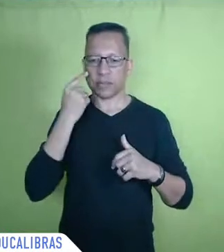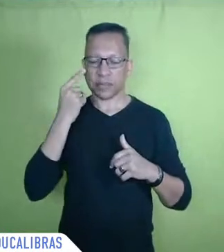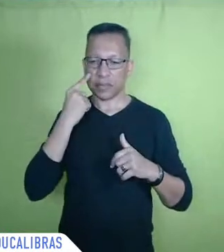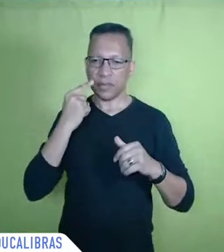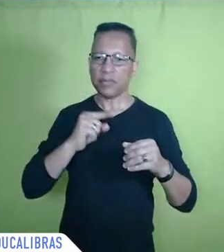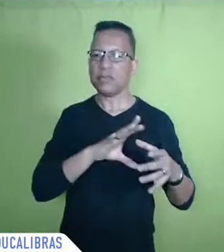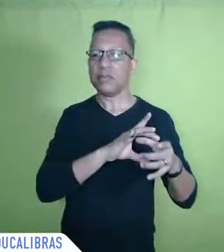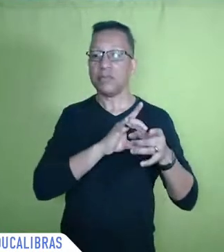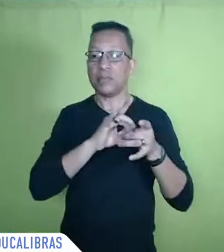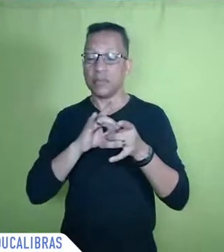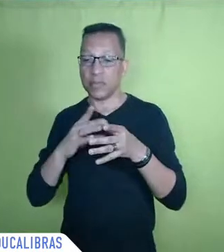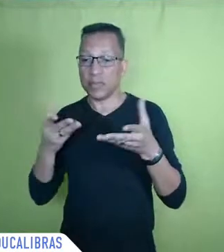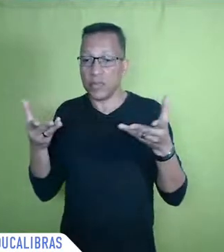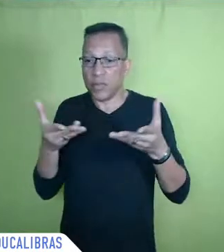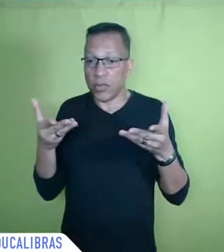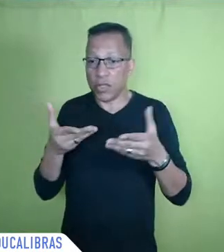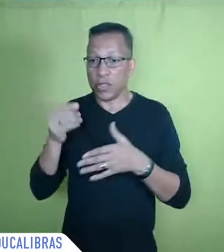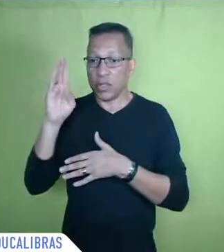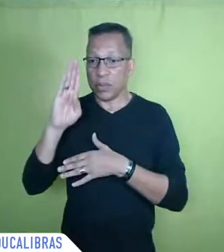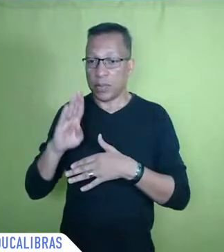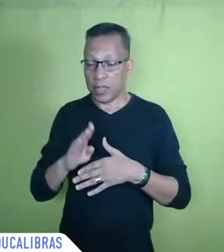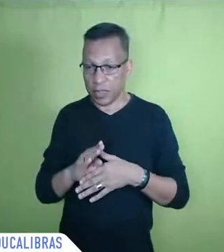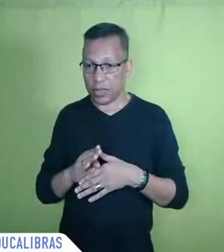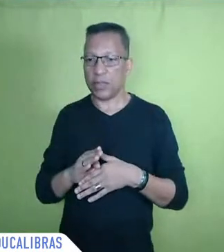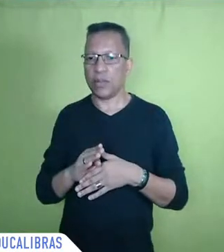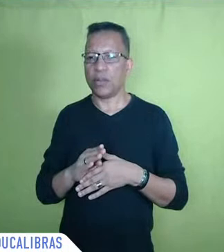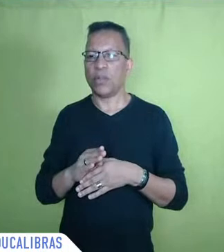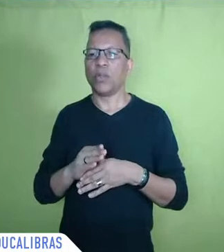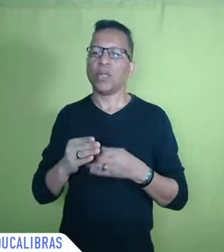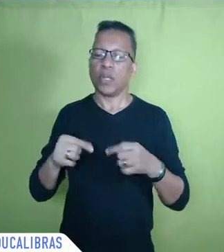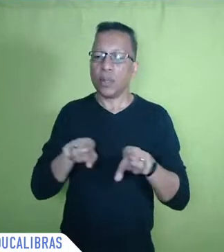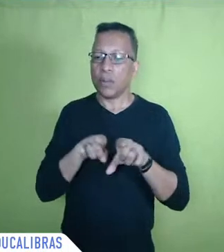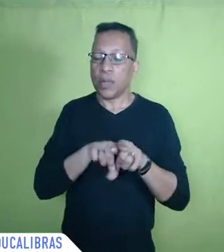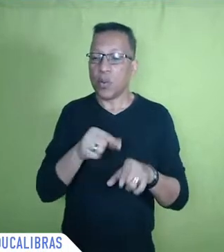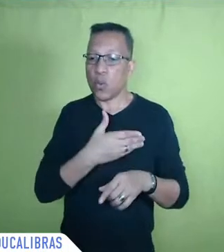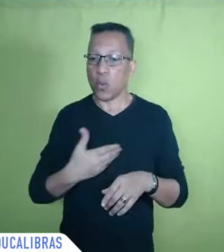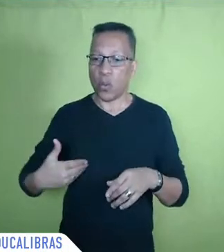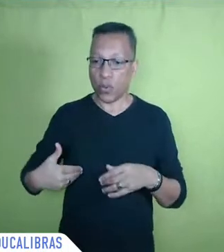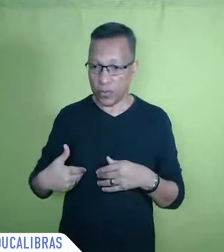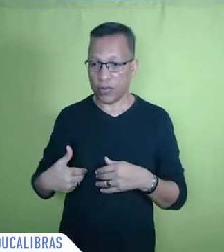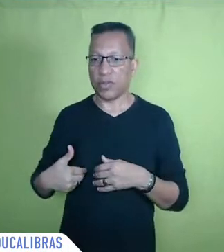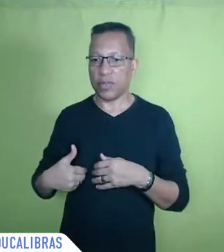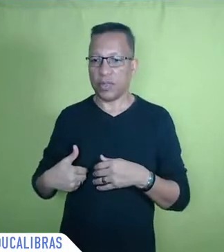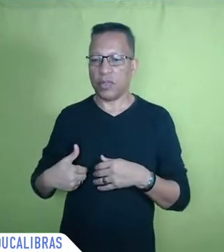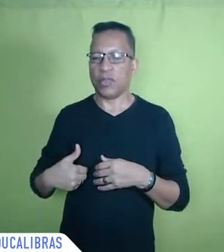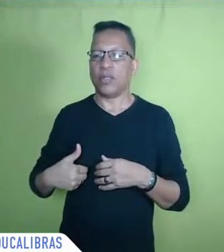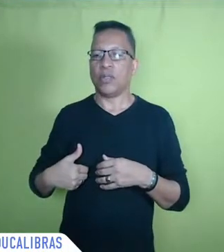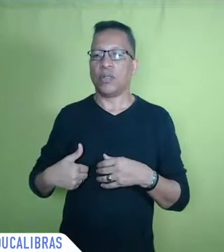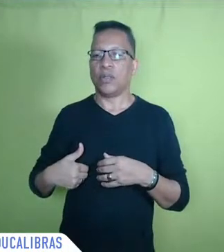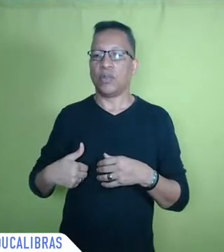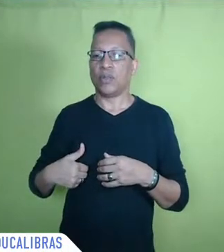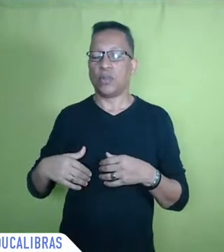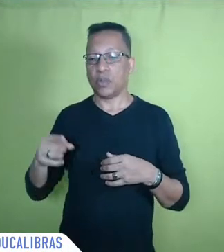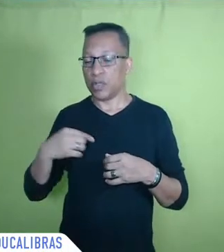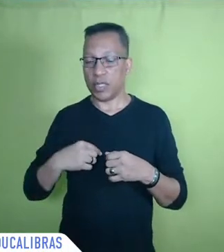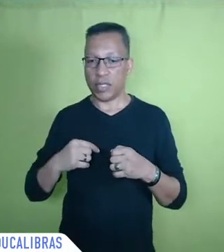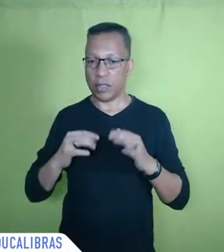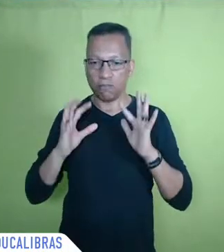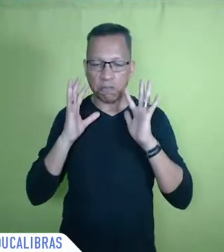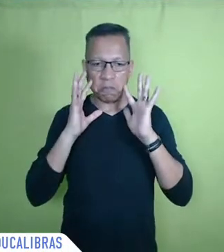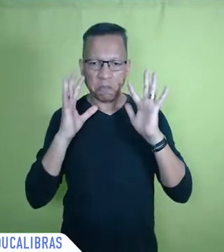investment. And taking into account the current context in Brazil, with a federal government that